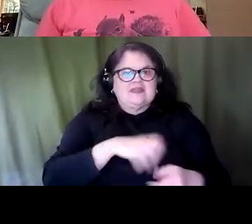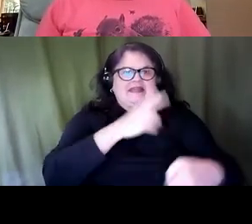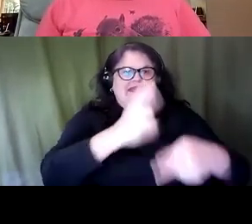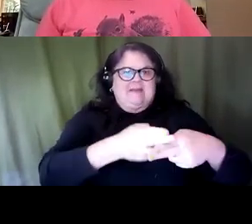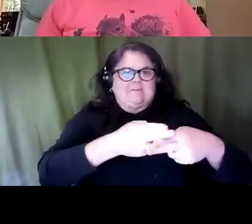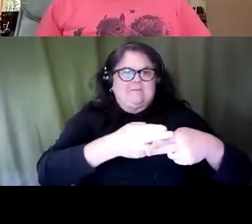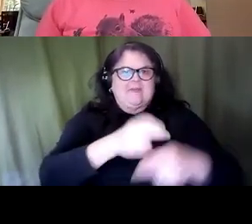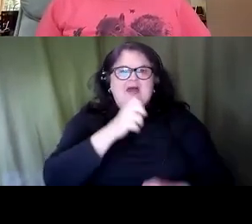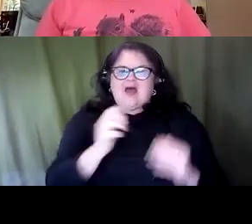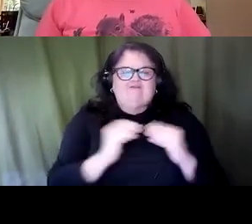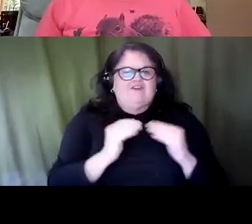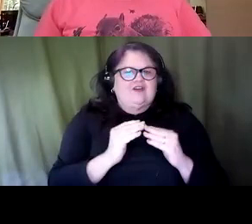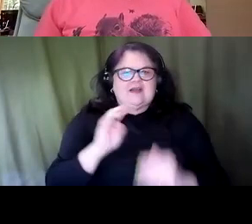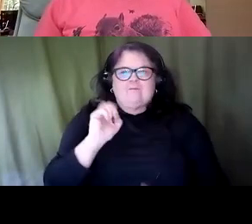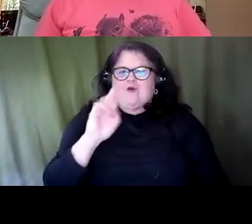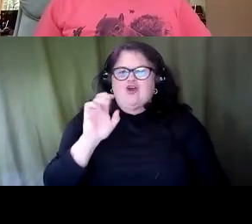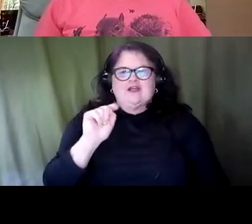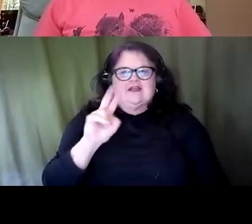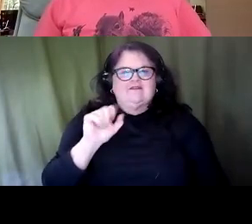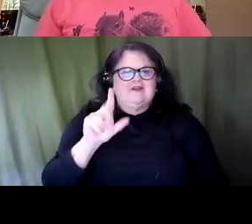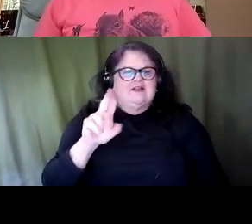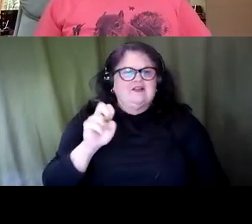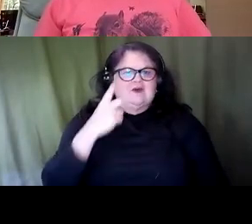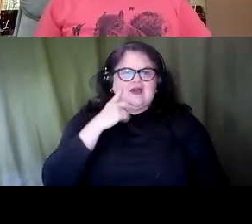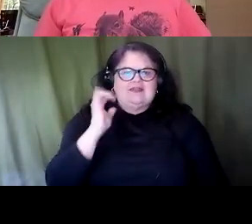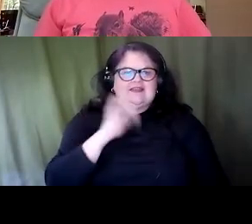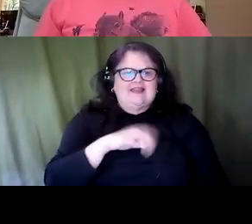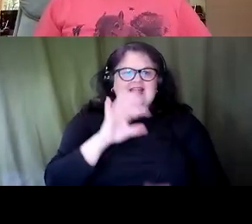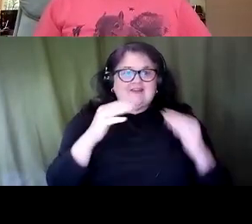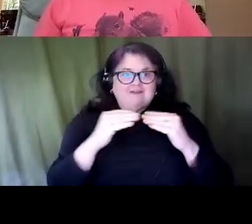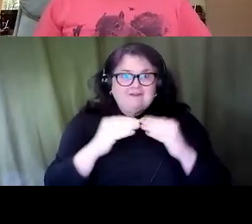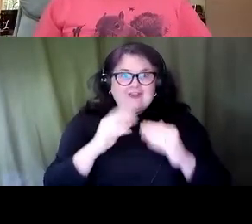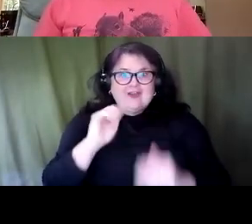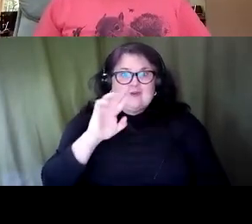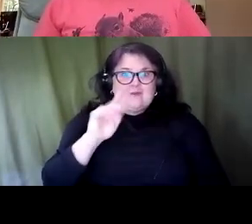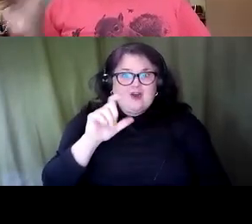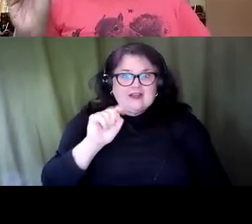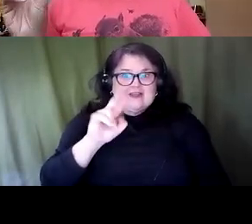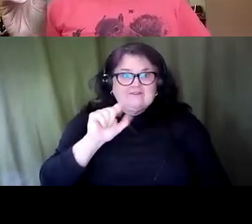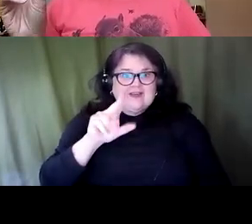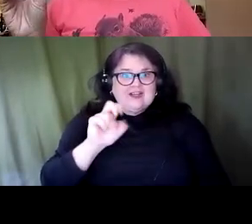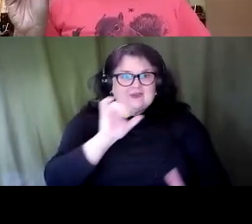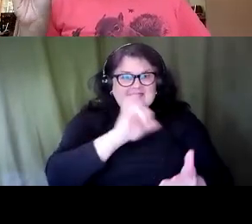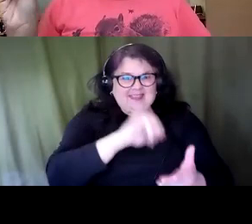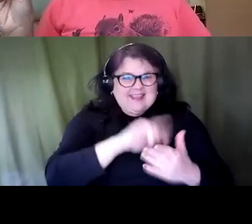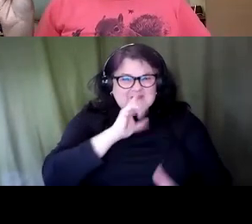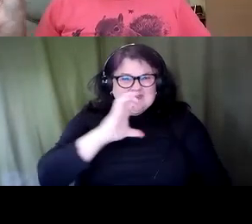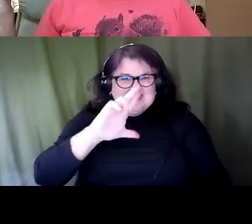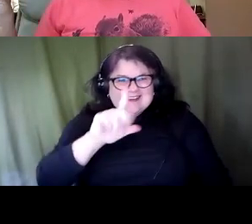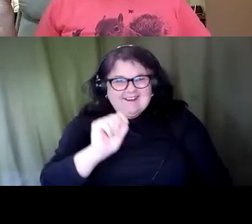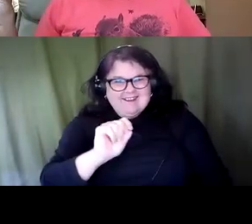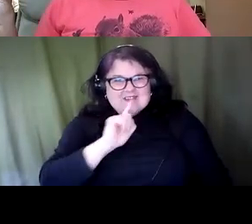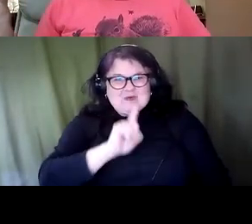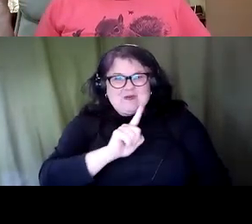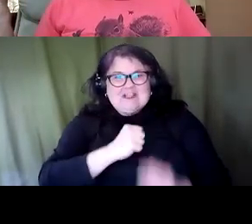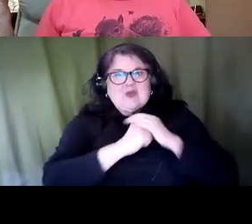thing called fair market value, I believe it is a cult. And it's a really creepy cult because it's really worshiping the highest